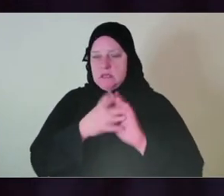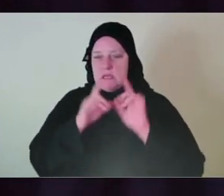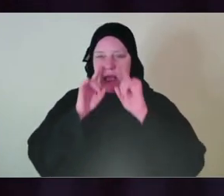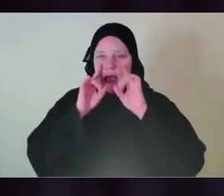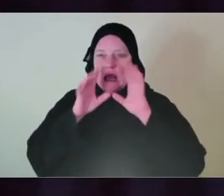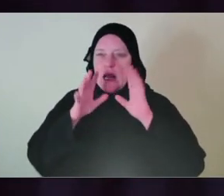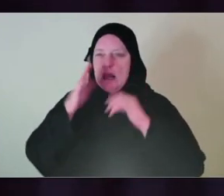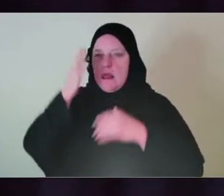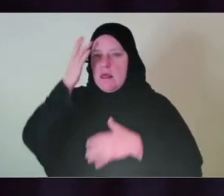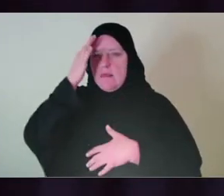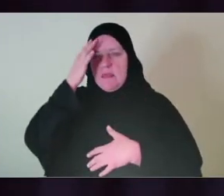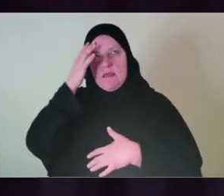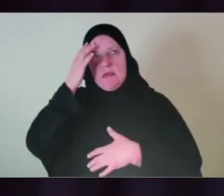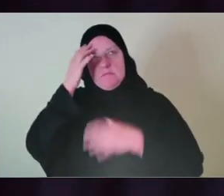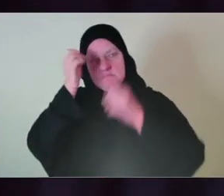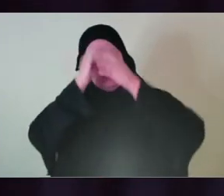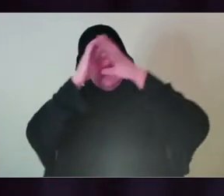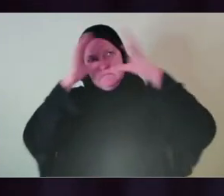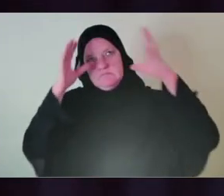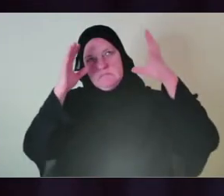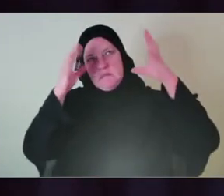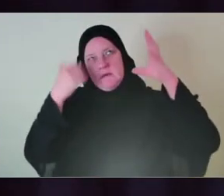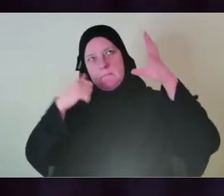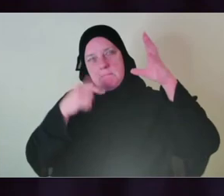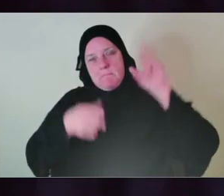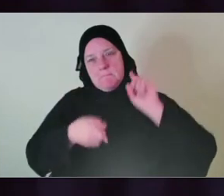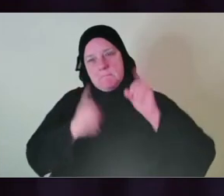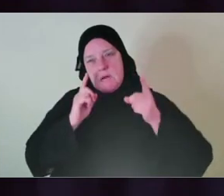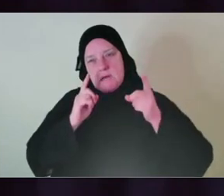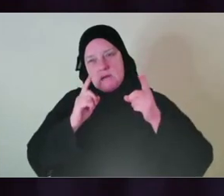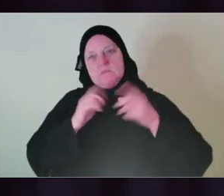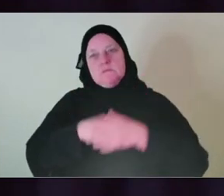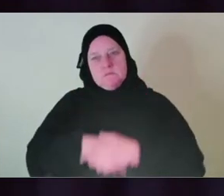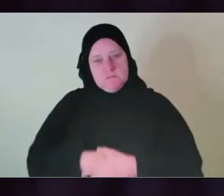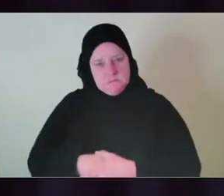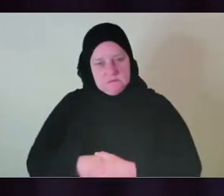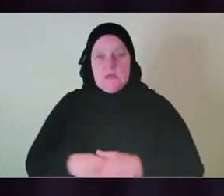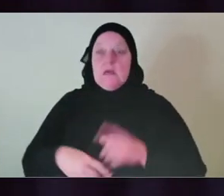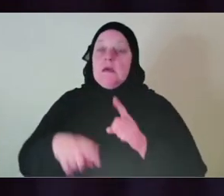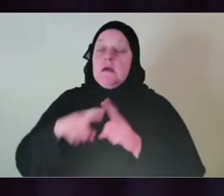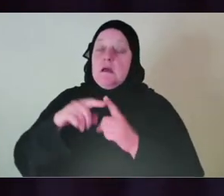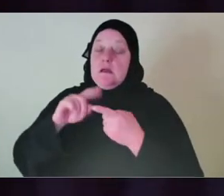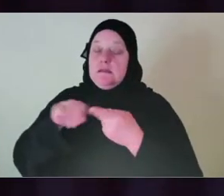loyalty. I want to speak briefly and mention loyalty too.